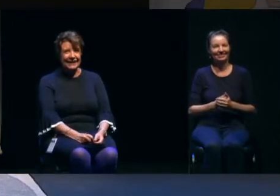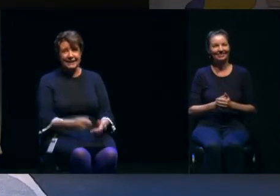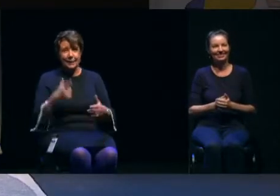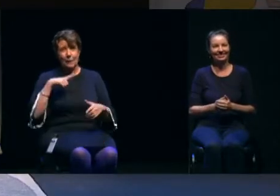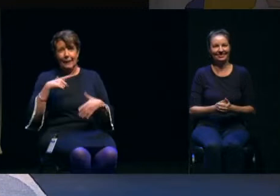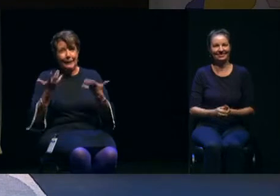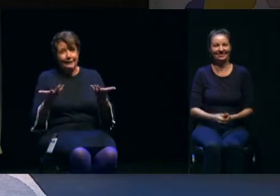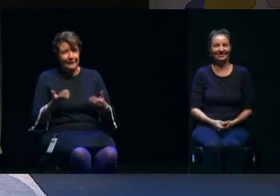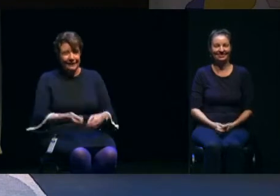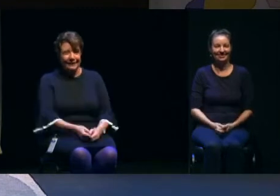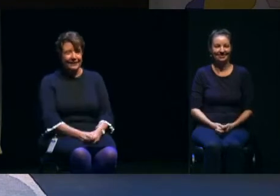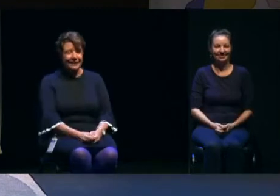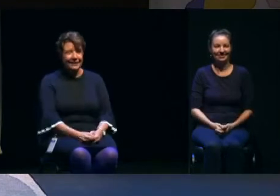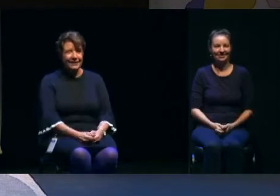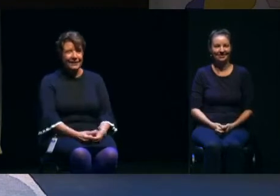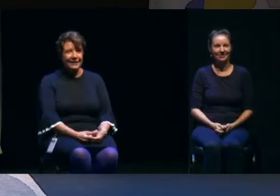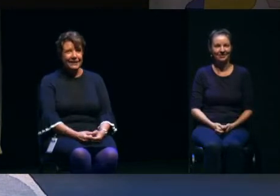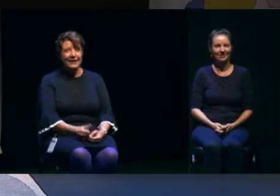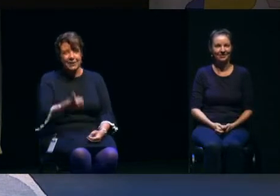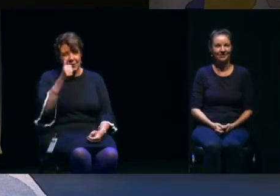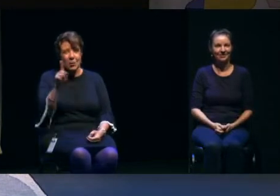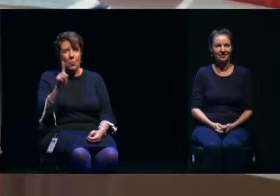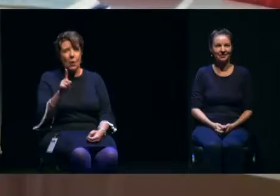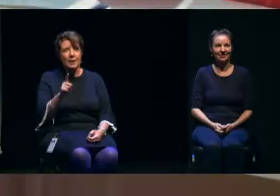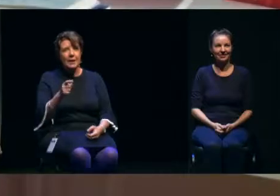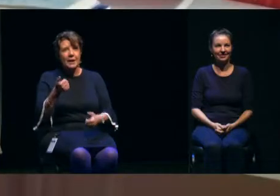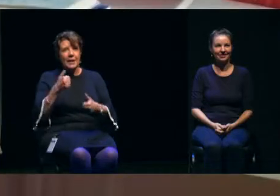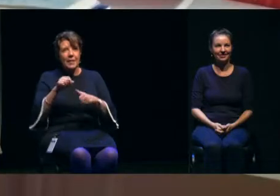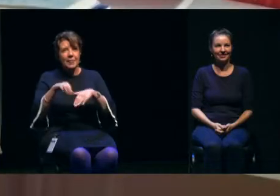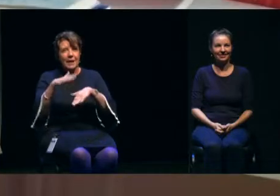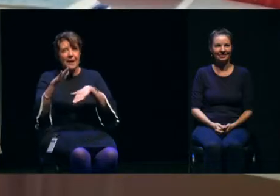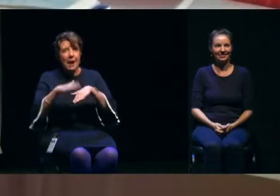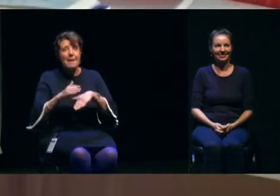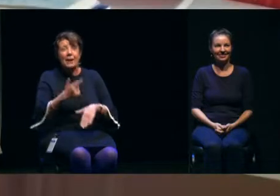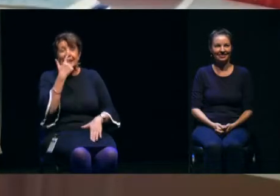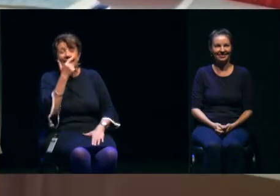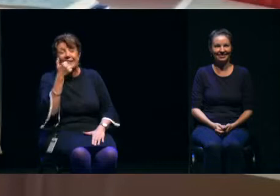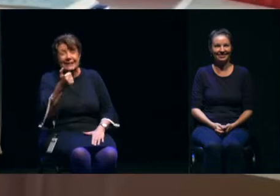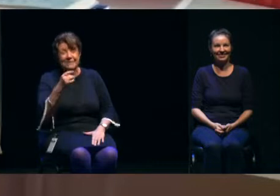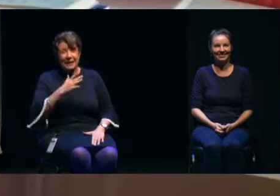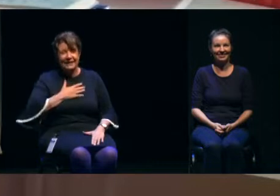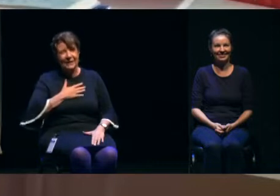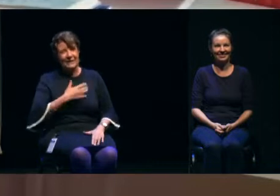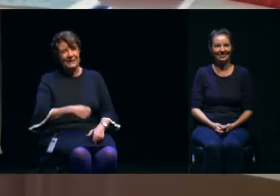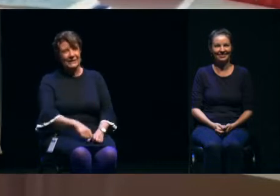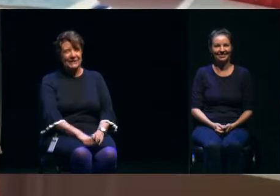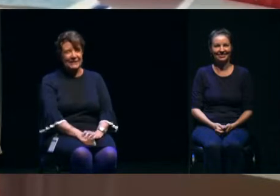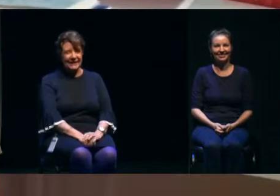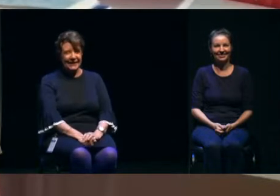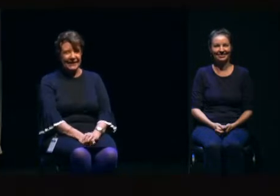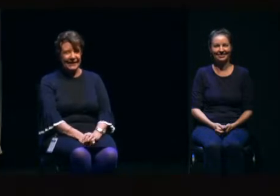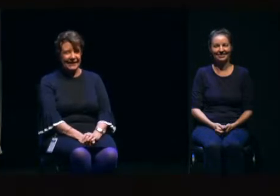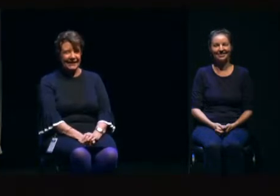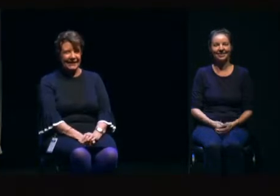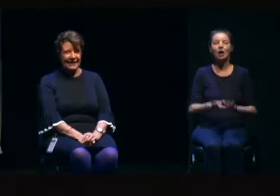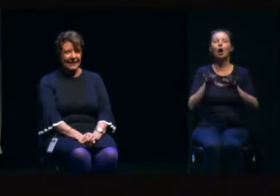Why? You know what? And then I married at 76. So we're going to come to